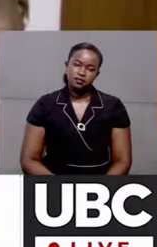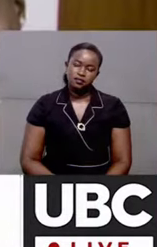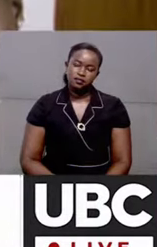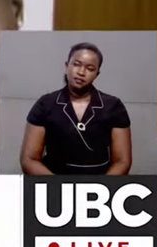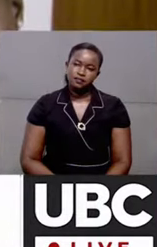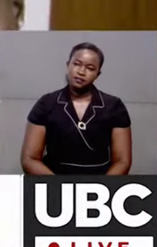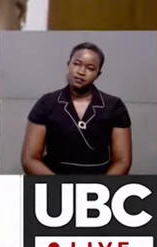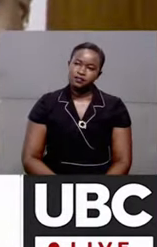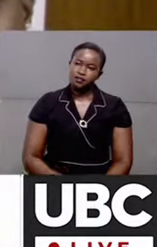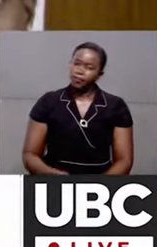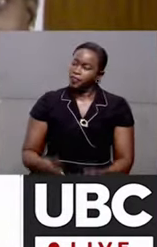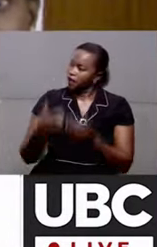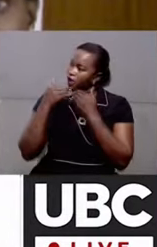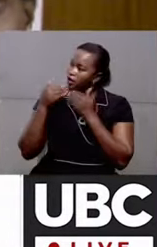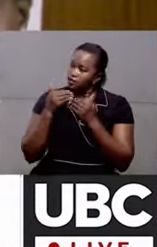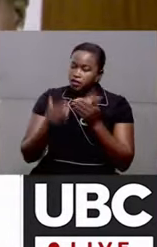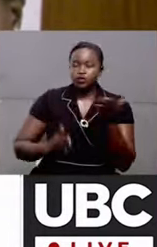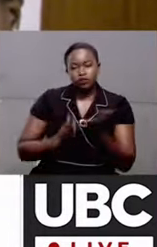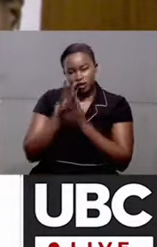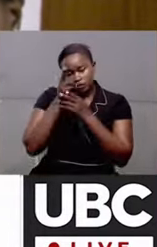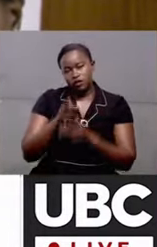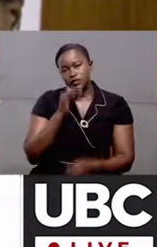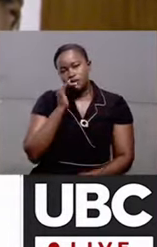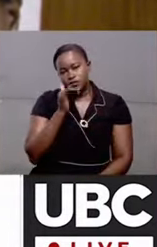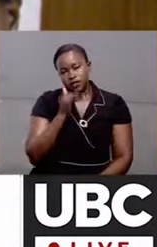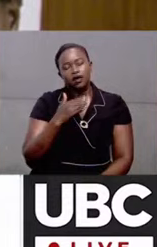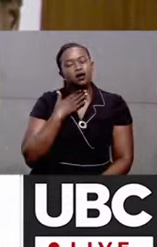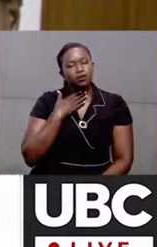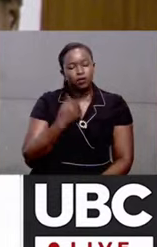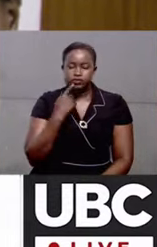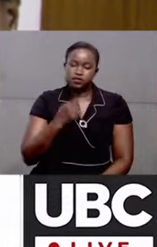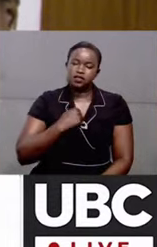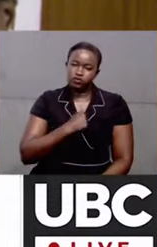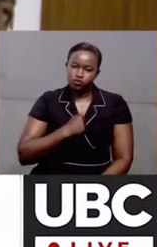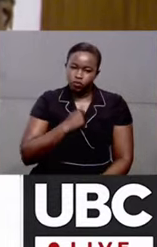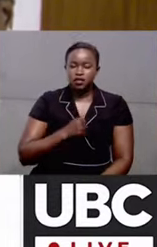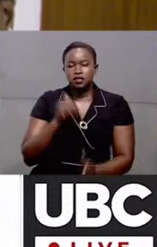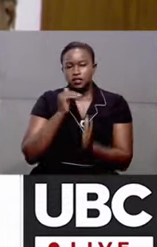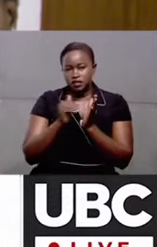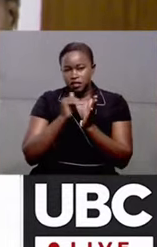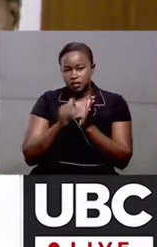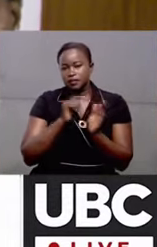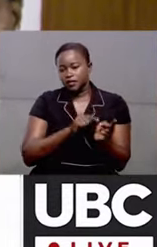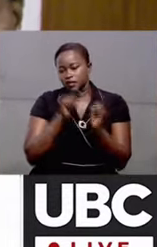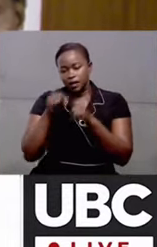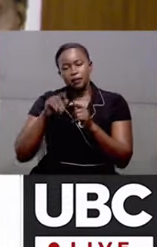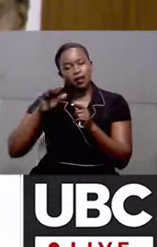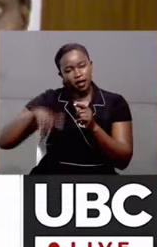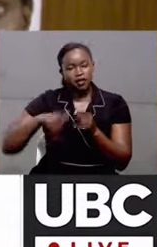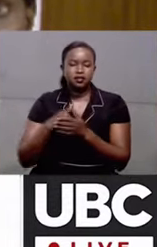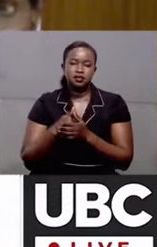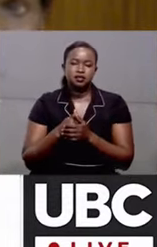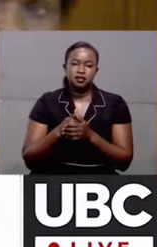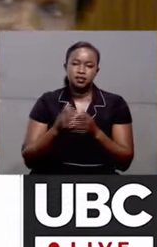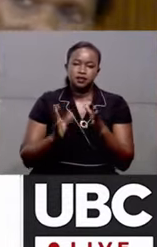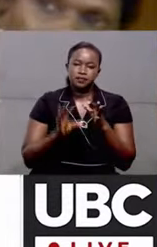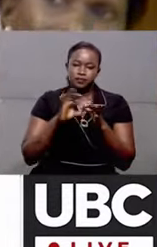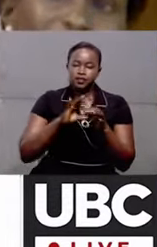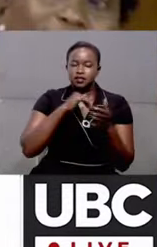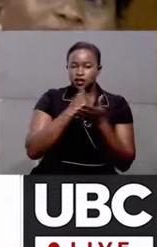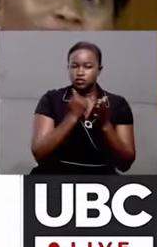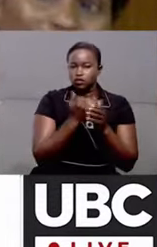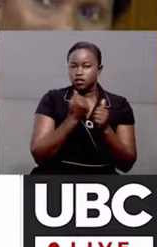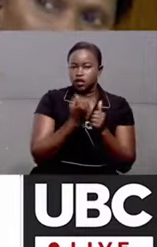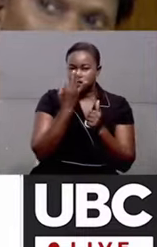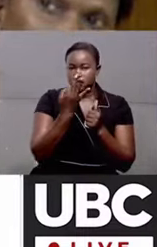Thank you, Right Honorable Speaker. And I want to apologize that the statement came in a bit late. Pursuant to Section